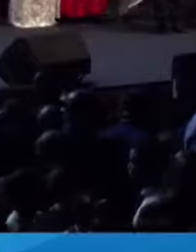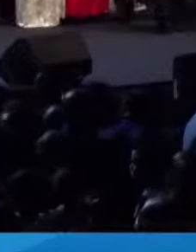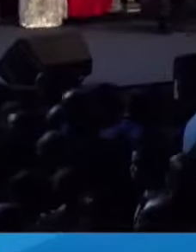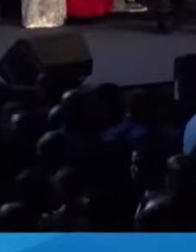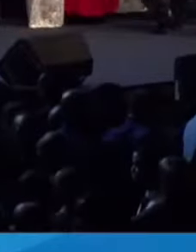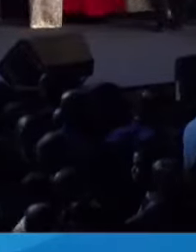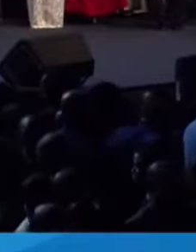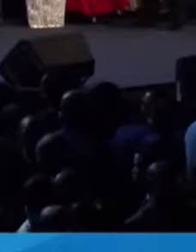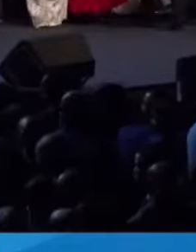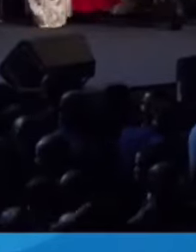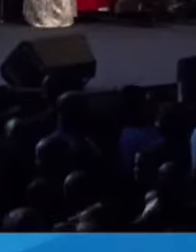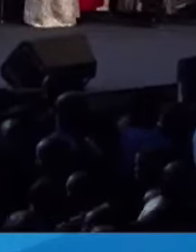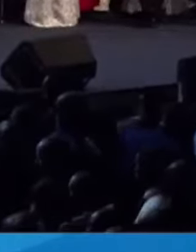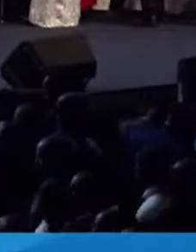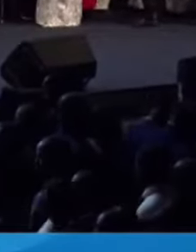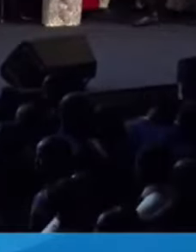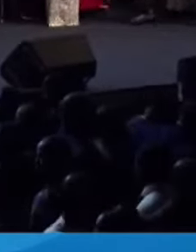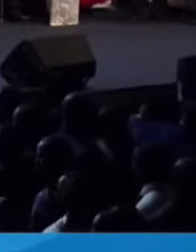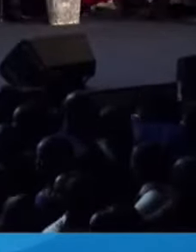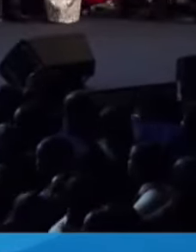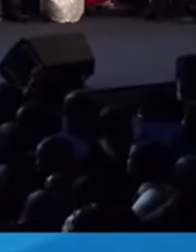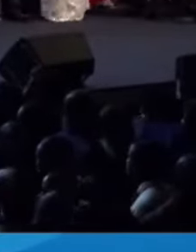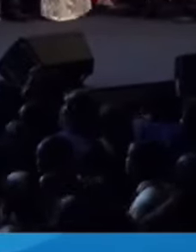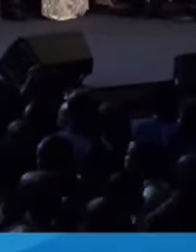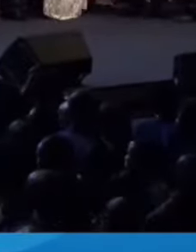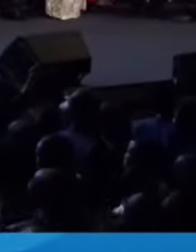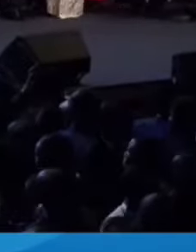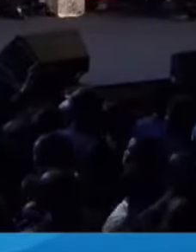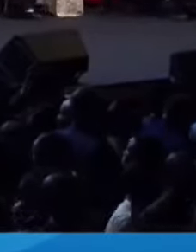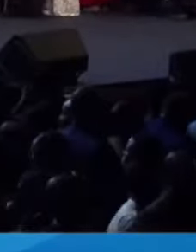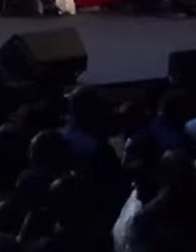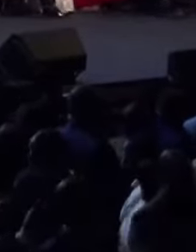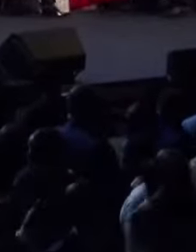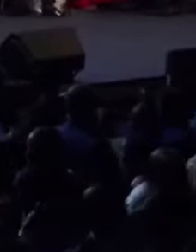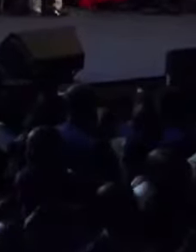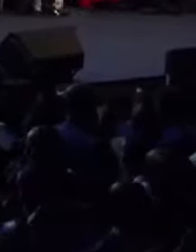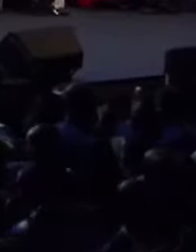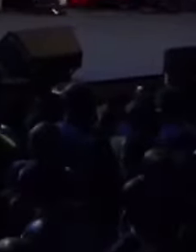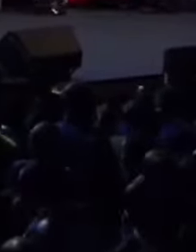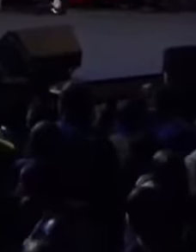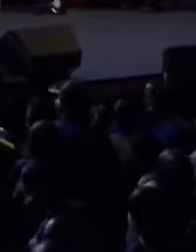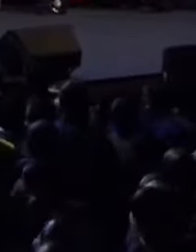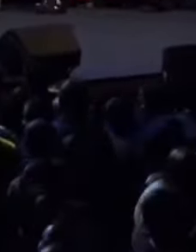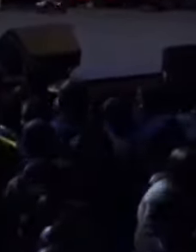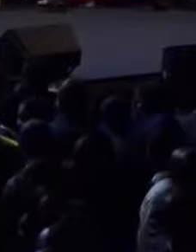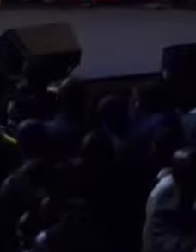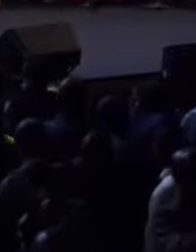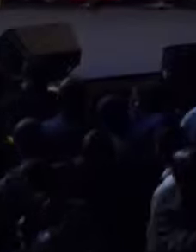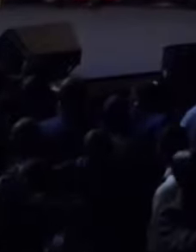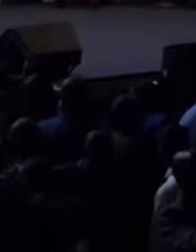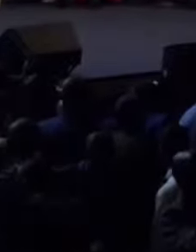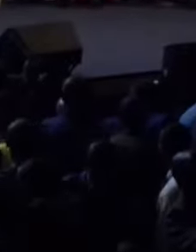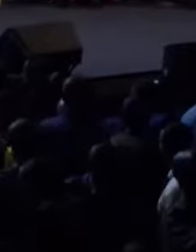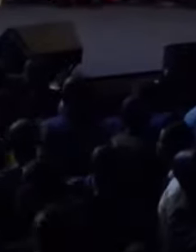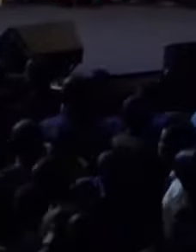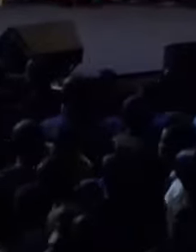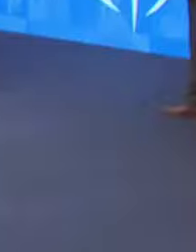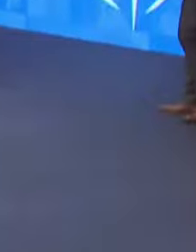I forgot all about the finances and I thank God for Mar